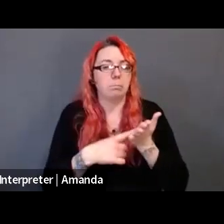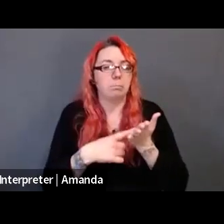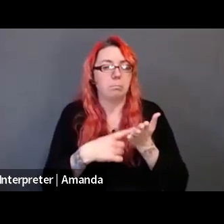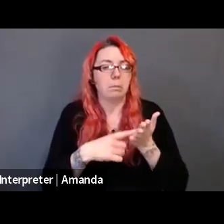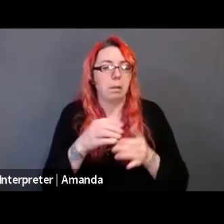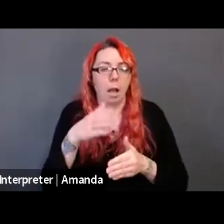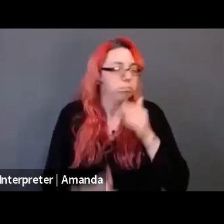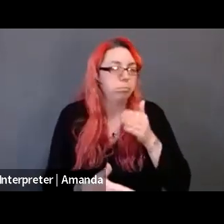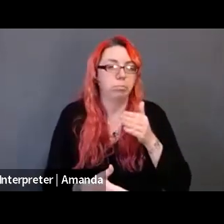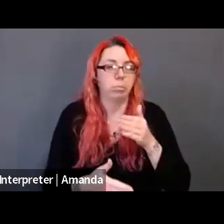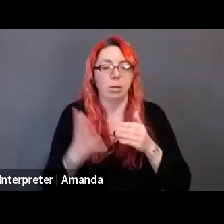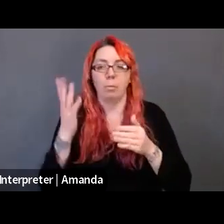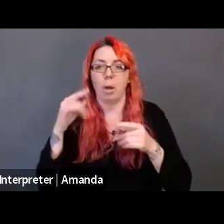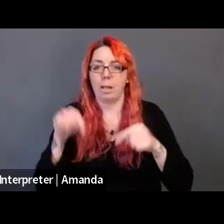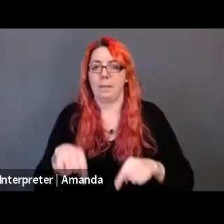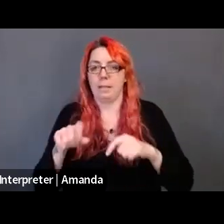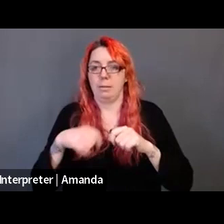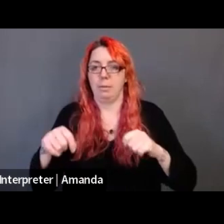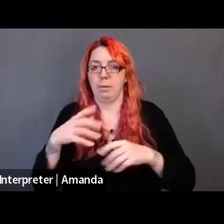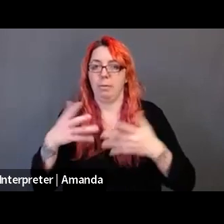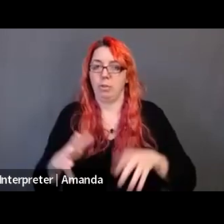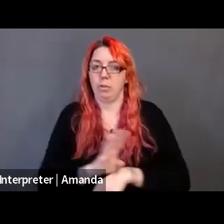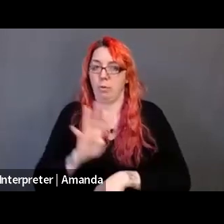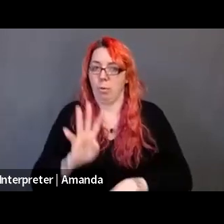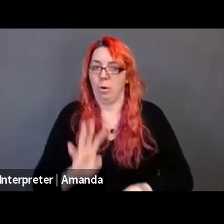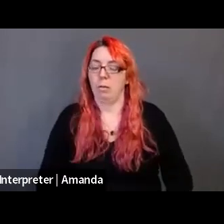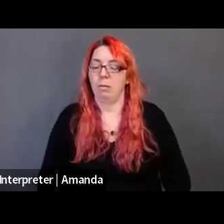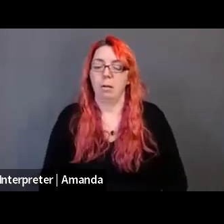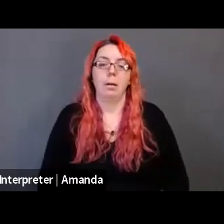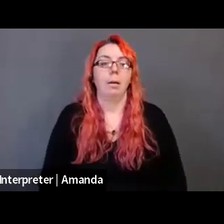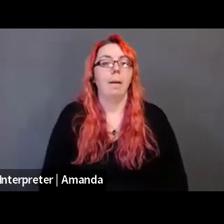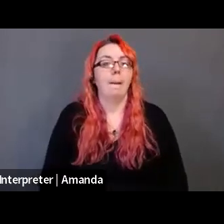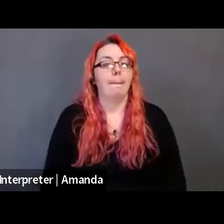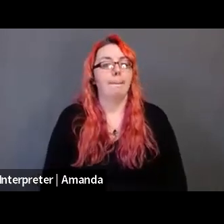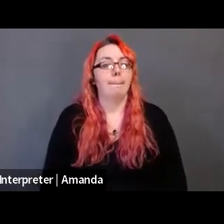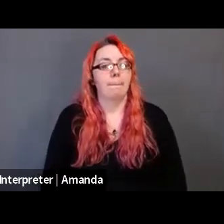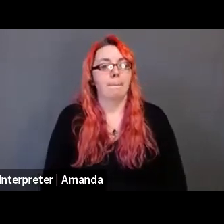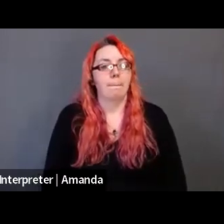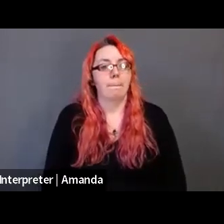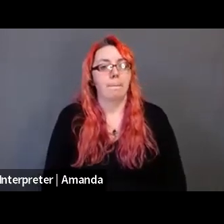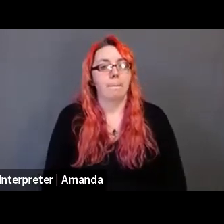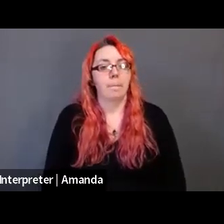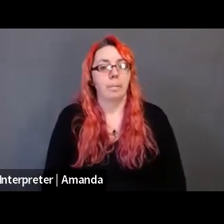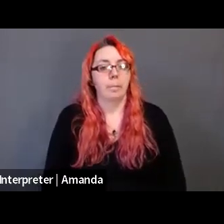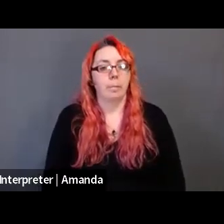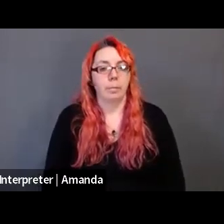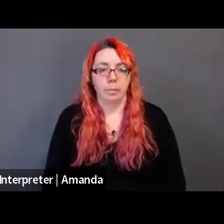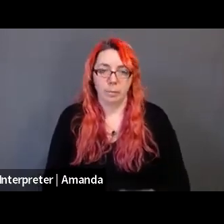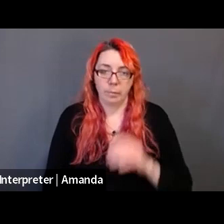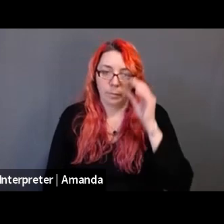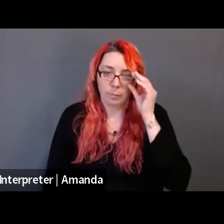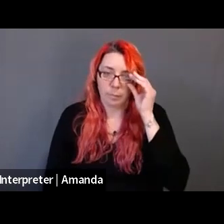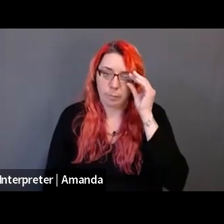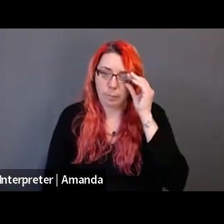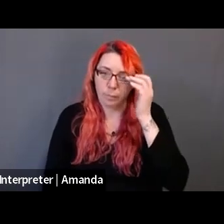wrapped up by 4. And so let me just find the video. Okay, here we go.